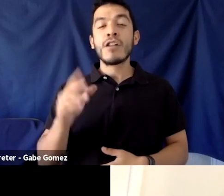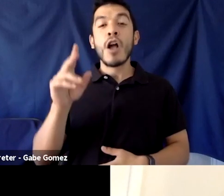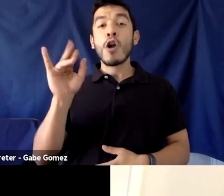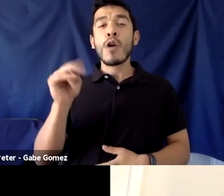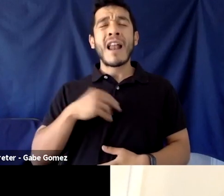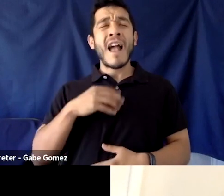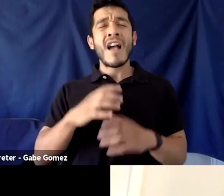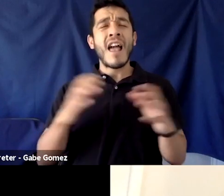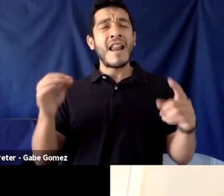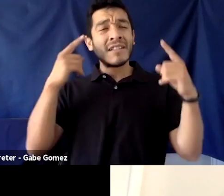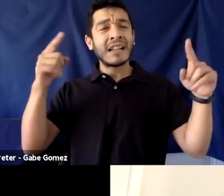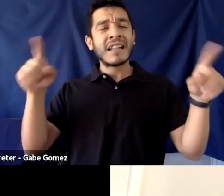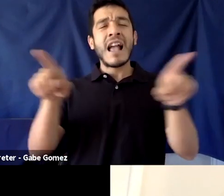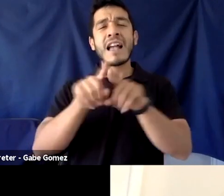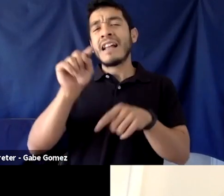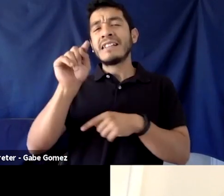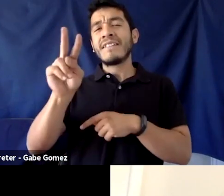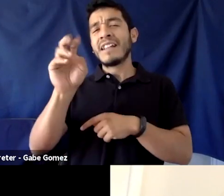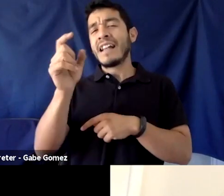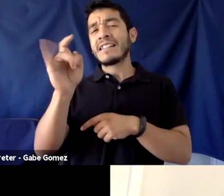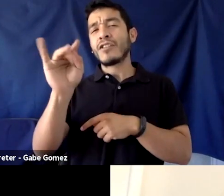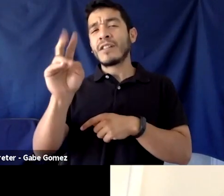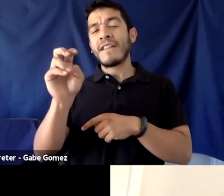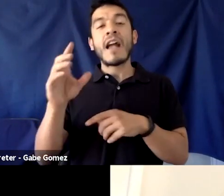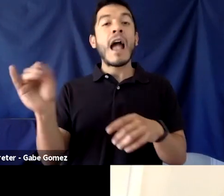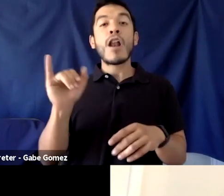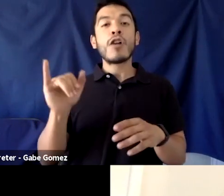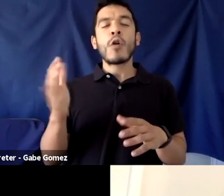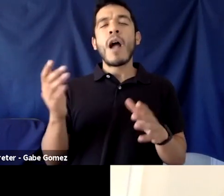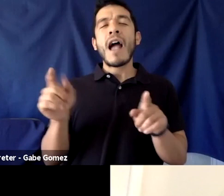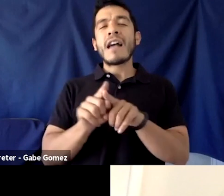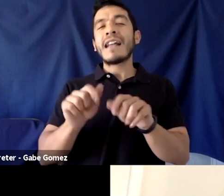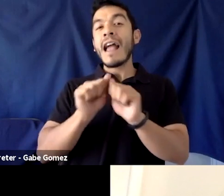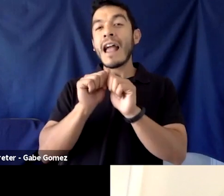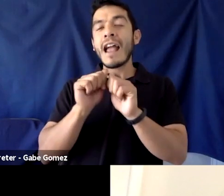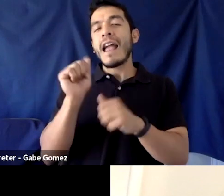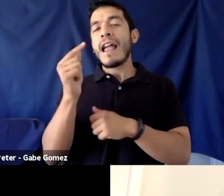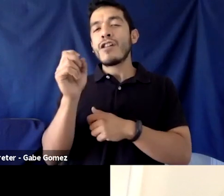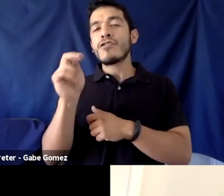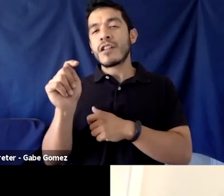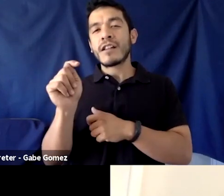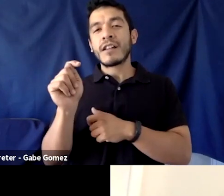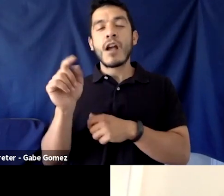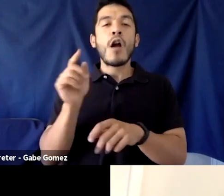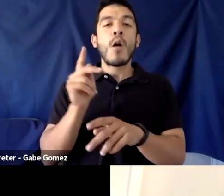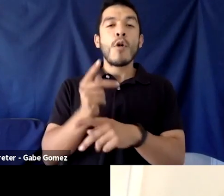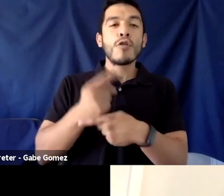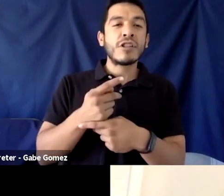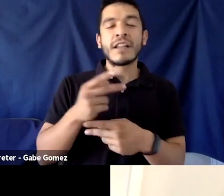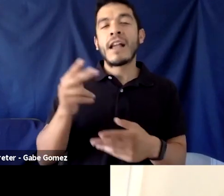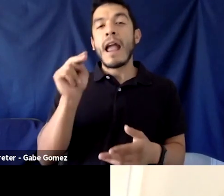TV executive and, as I call, a recovering agent, producing hits like A&E's remake of Roots, NBC's Truth Be Told